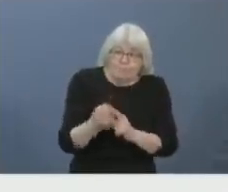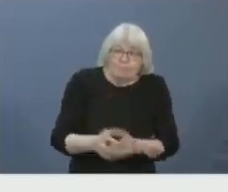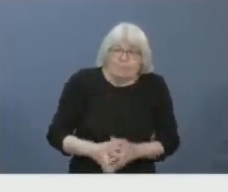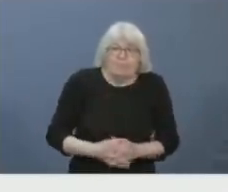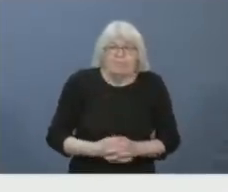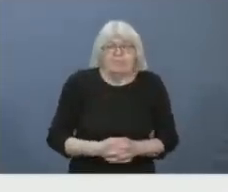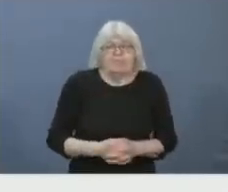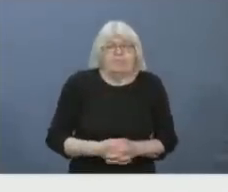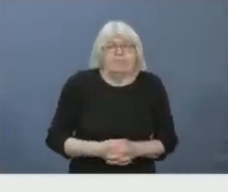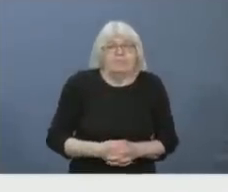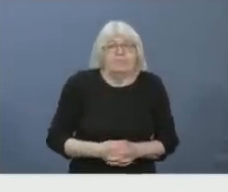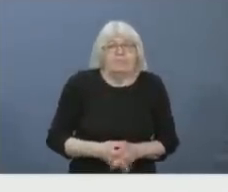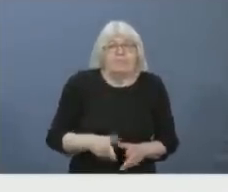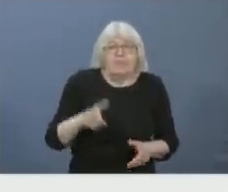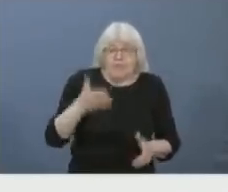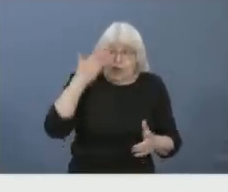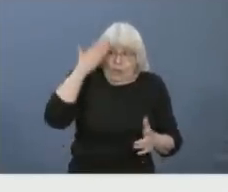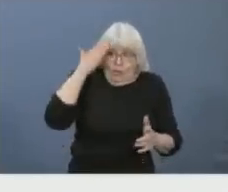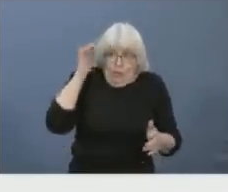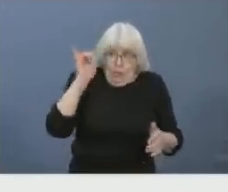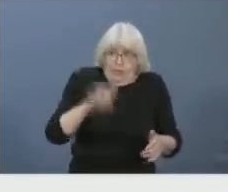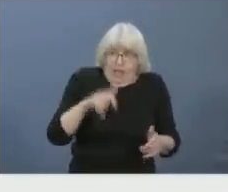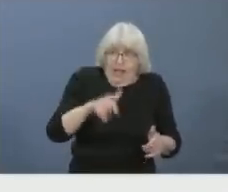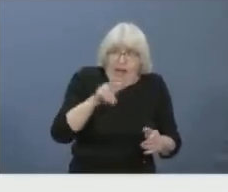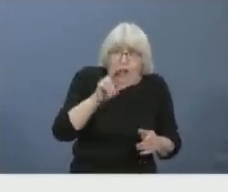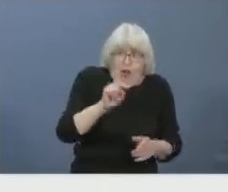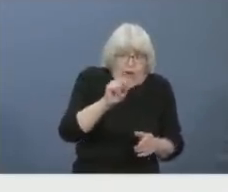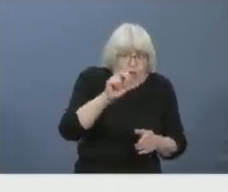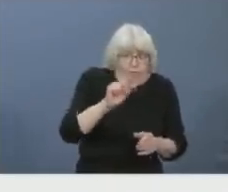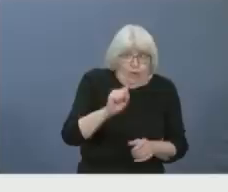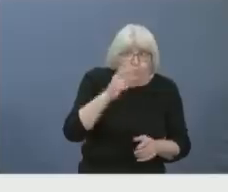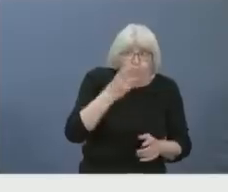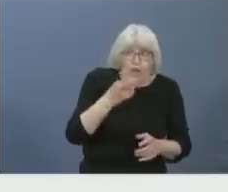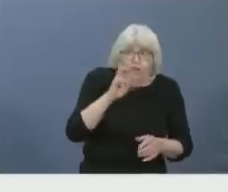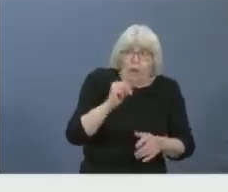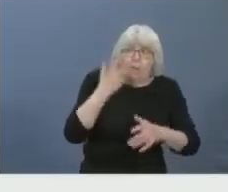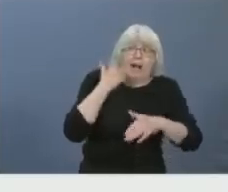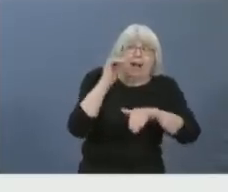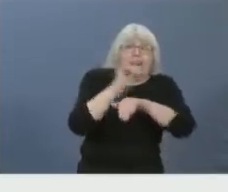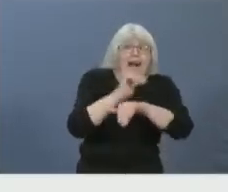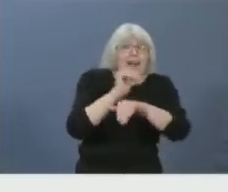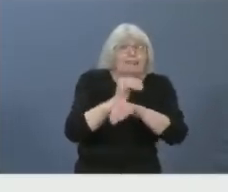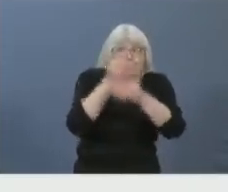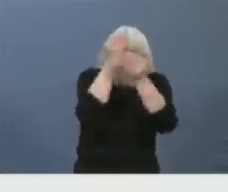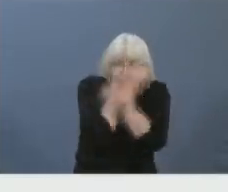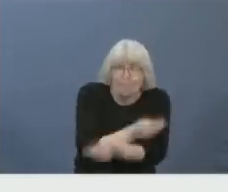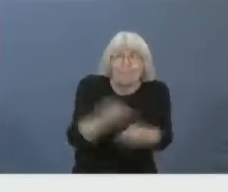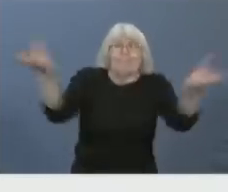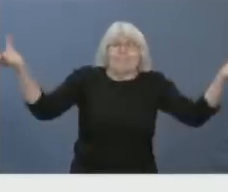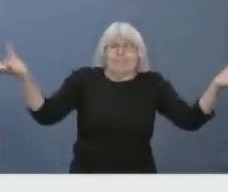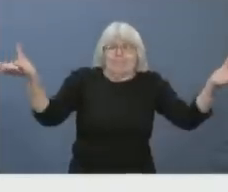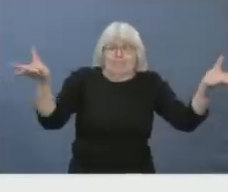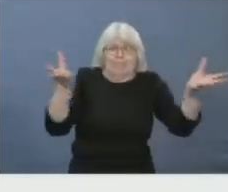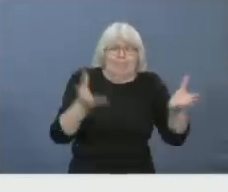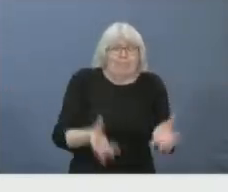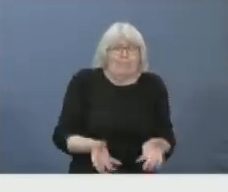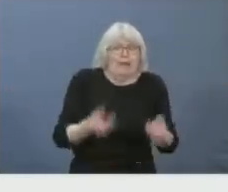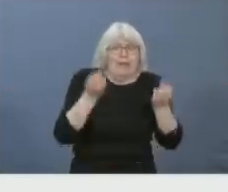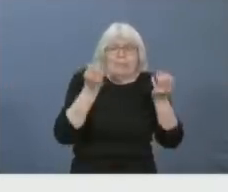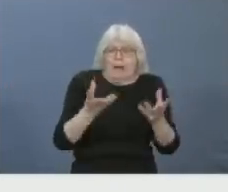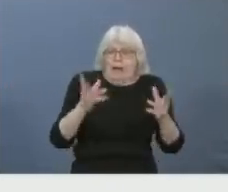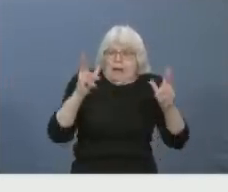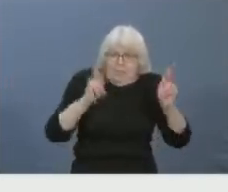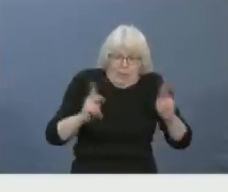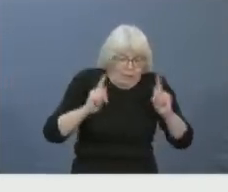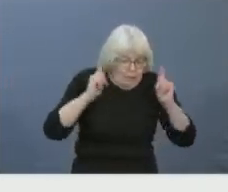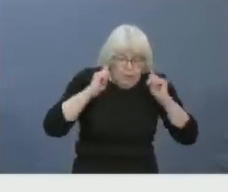the news from HRM that HRM announced last night wasn't what many people wanted to hear. They announced